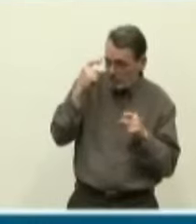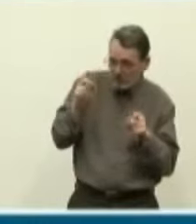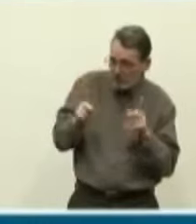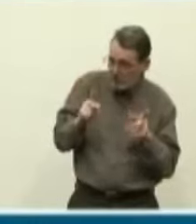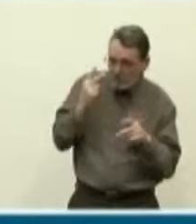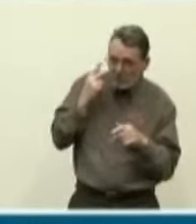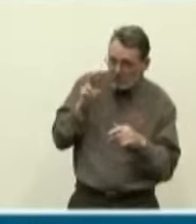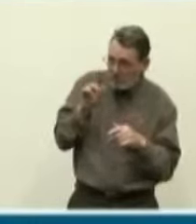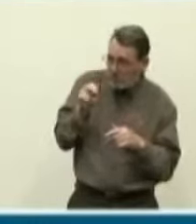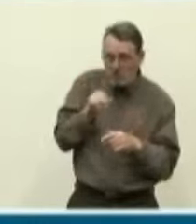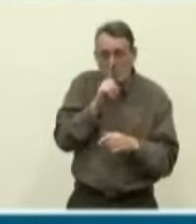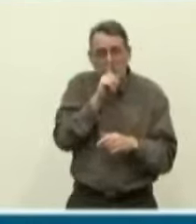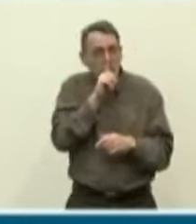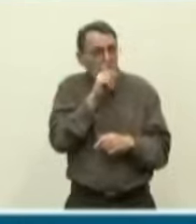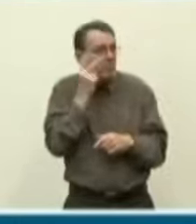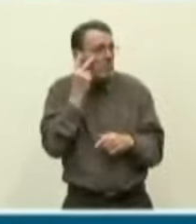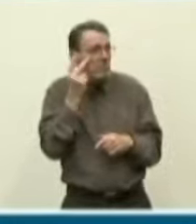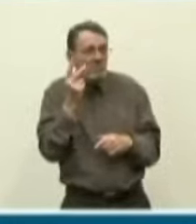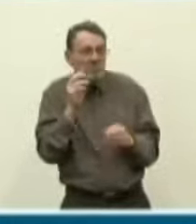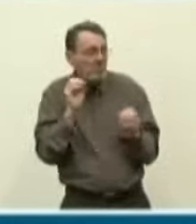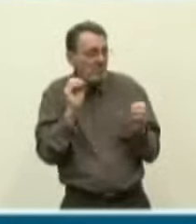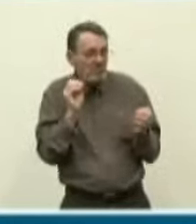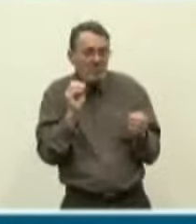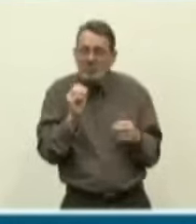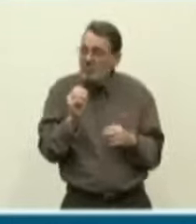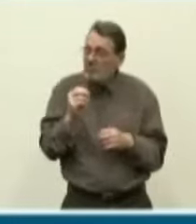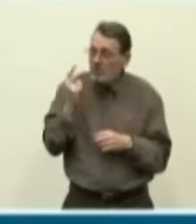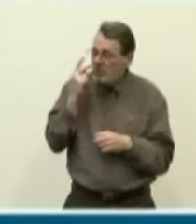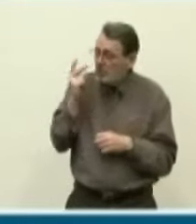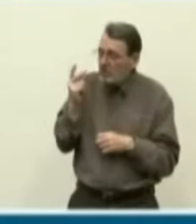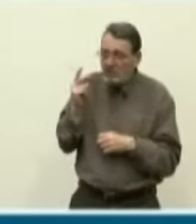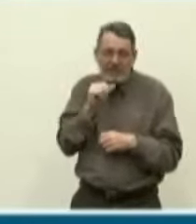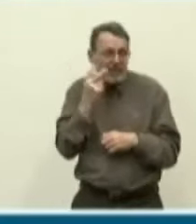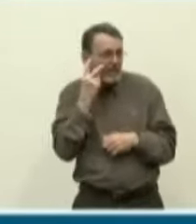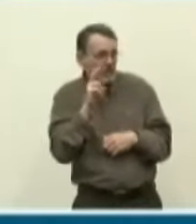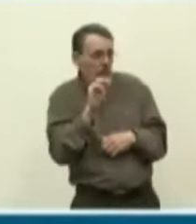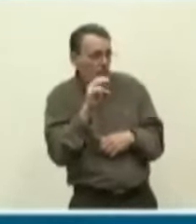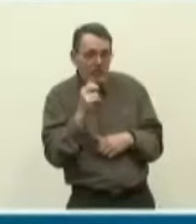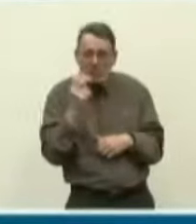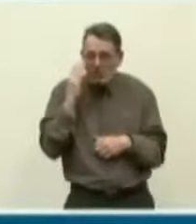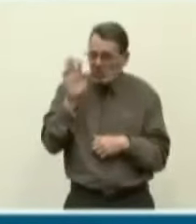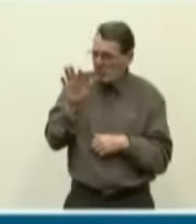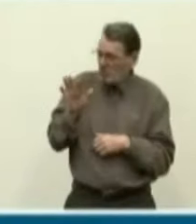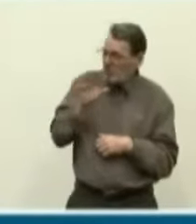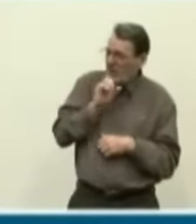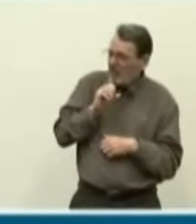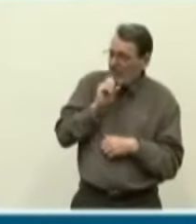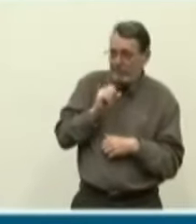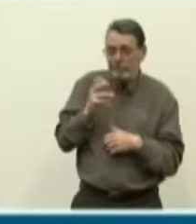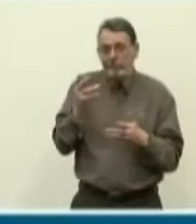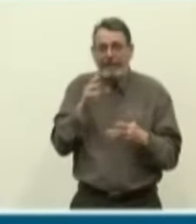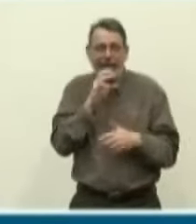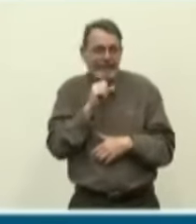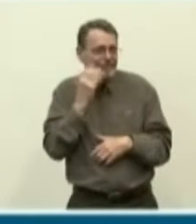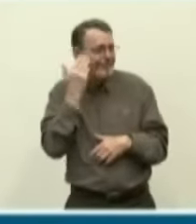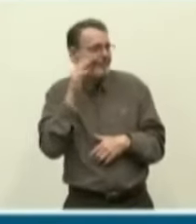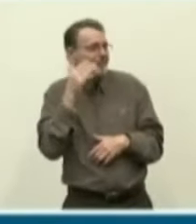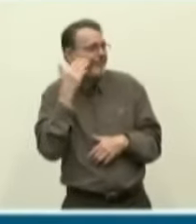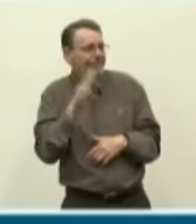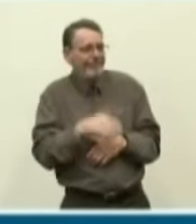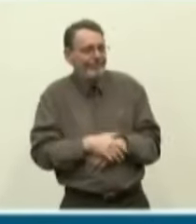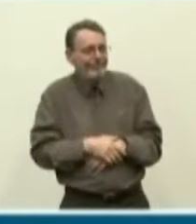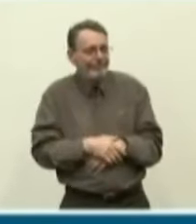No, I didn't see the race. Or any age at all, how old they might have been? No.